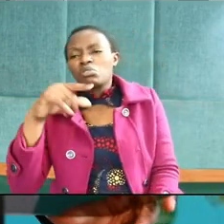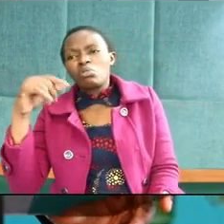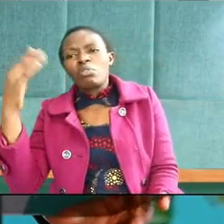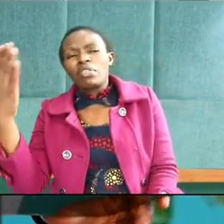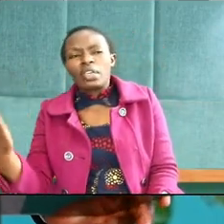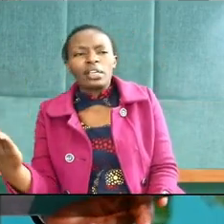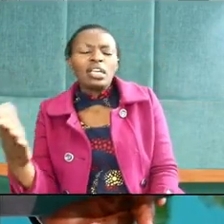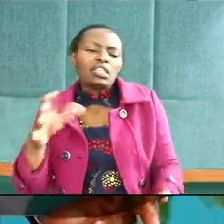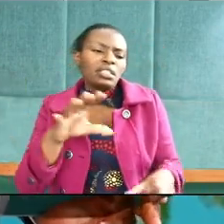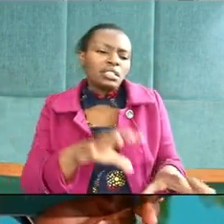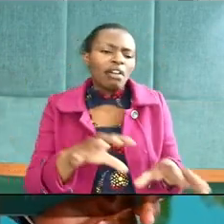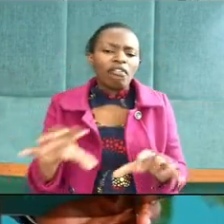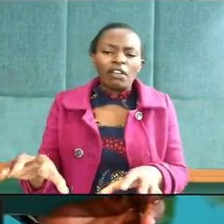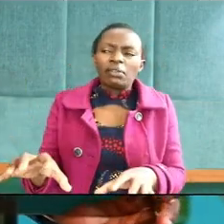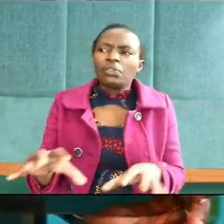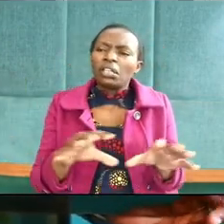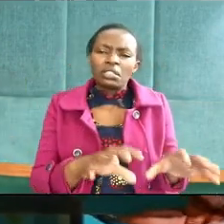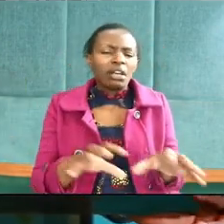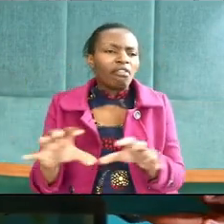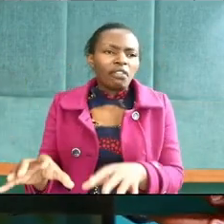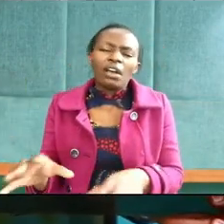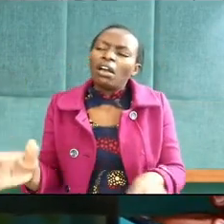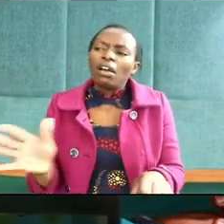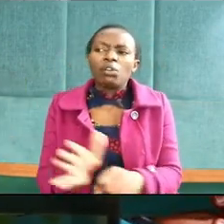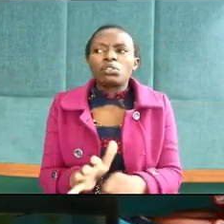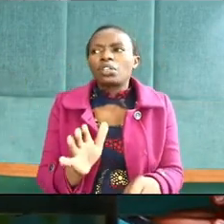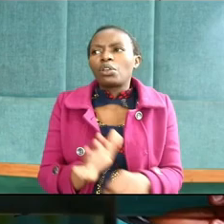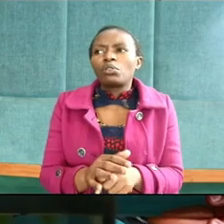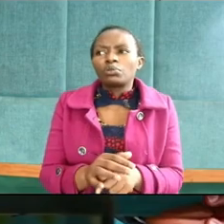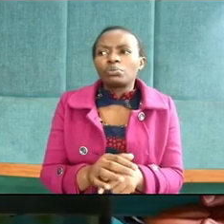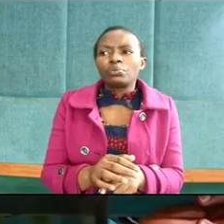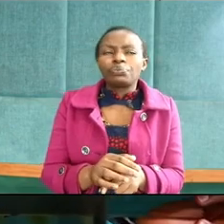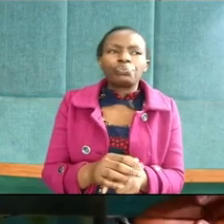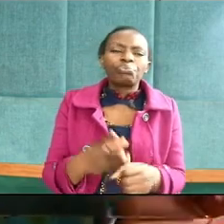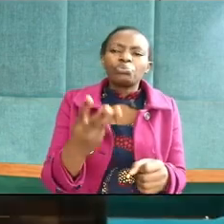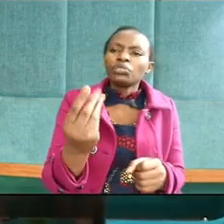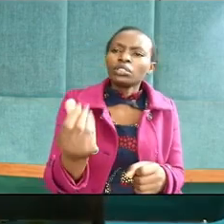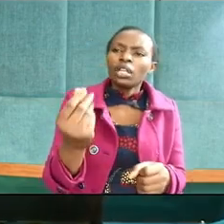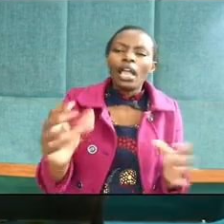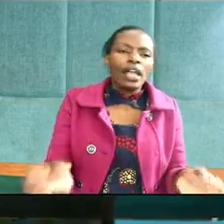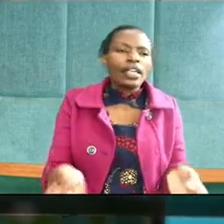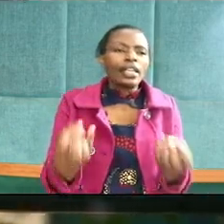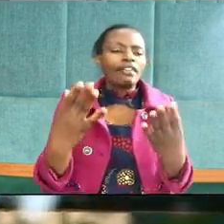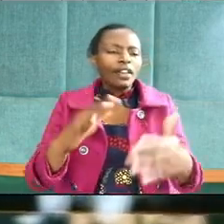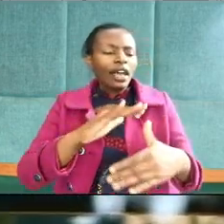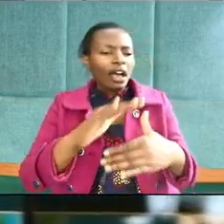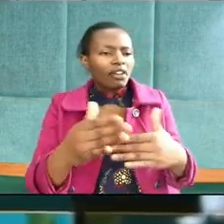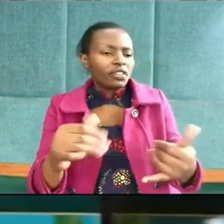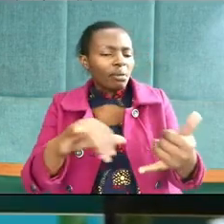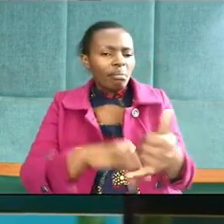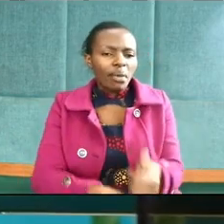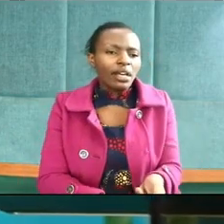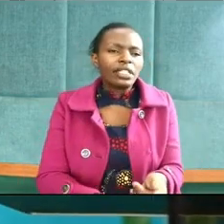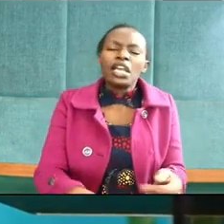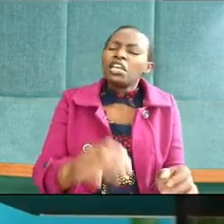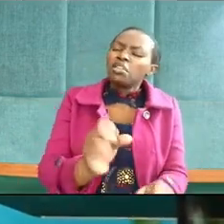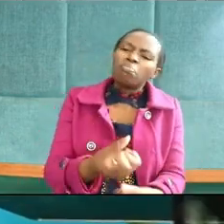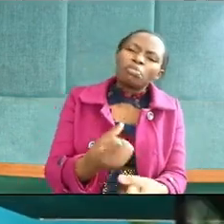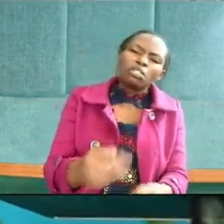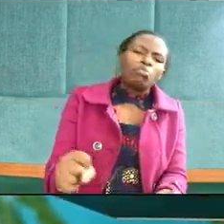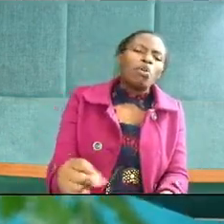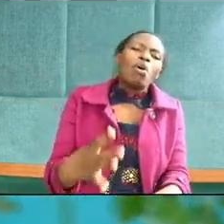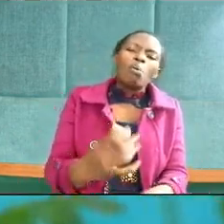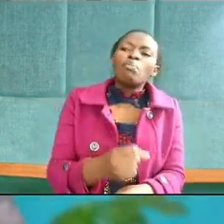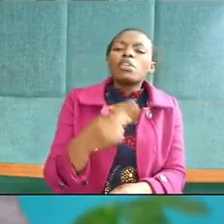dowry money does not make you rich overnight. You cannot become a tycoon no matter how many